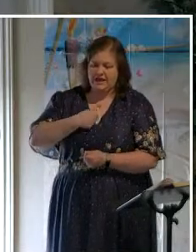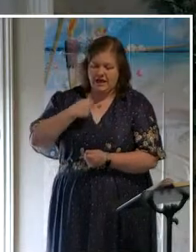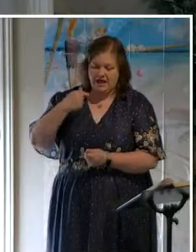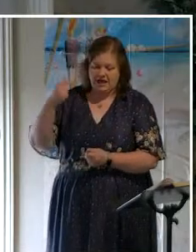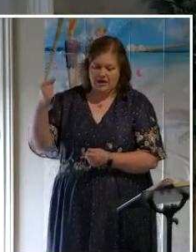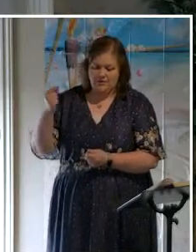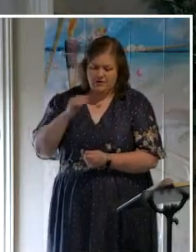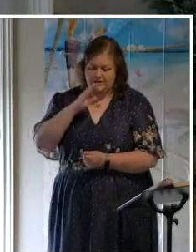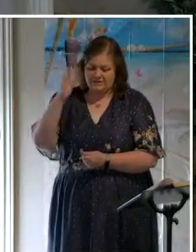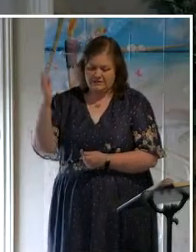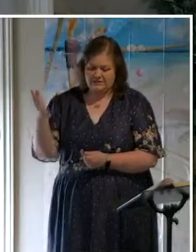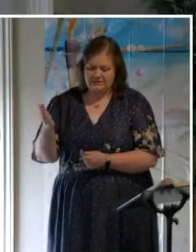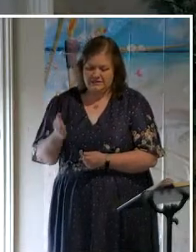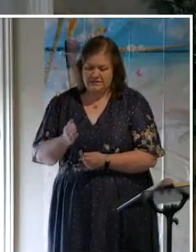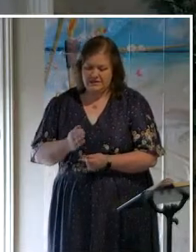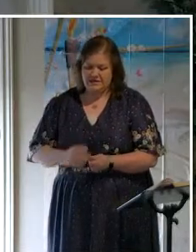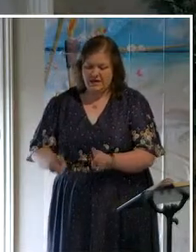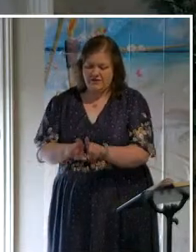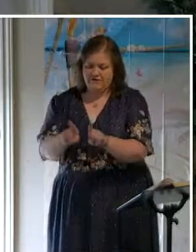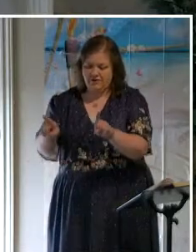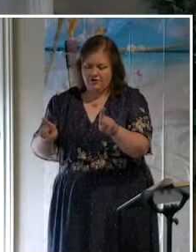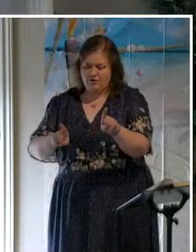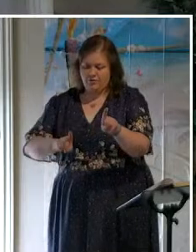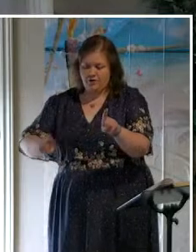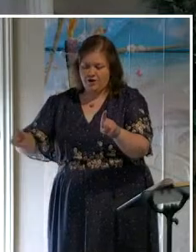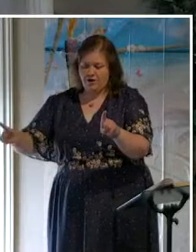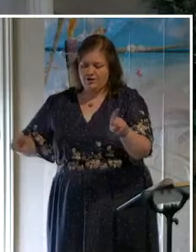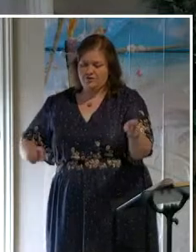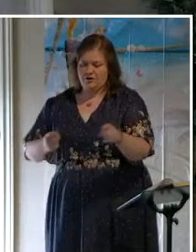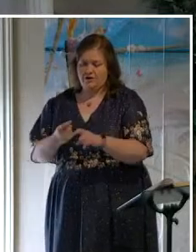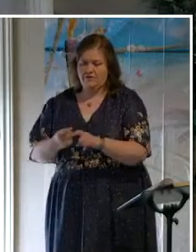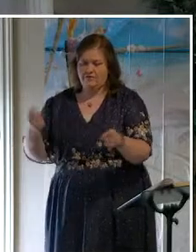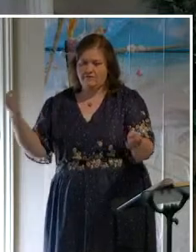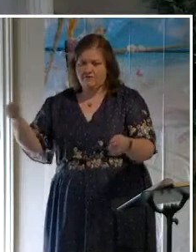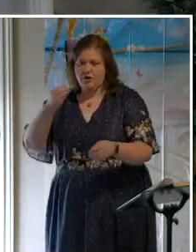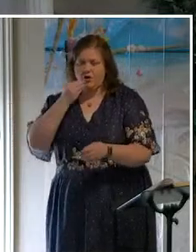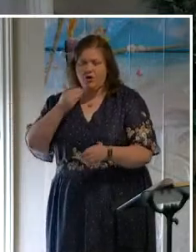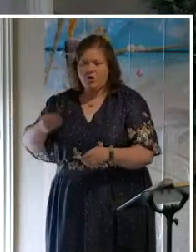Justify had never wandered so far from so